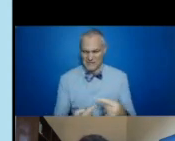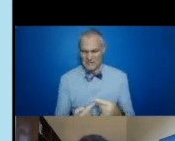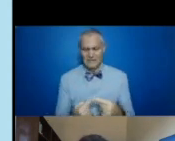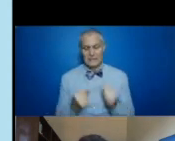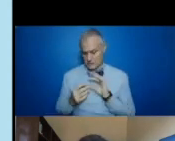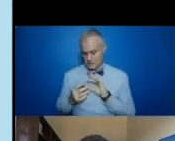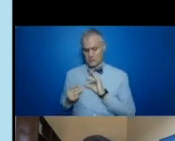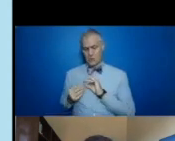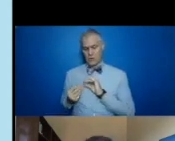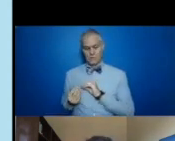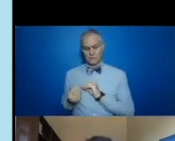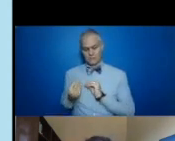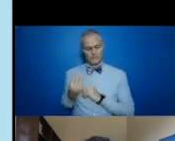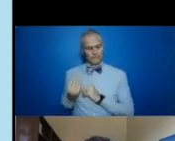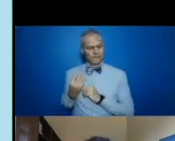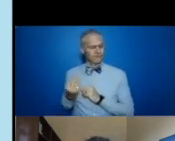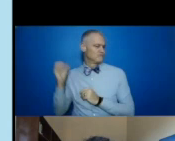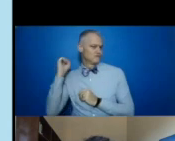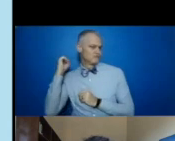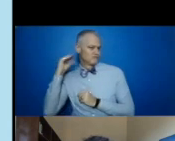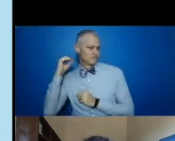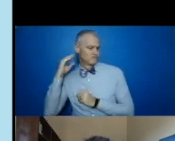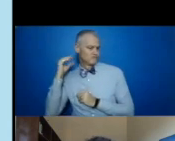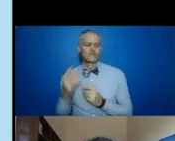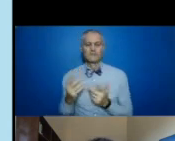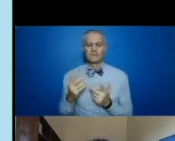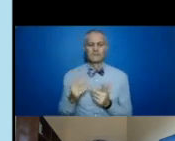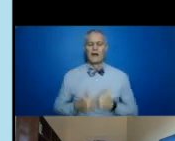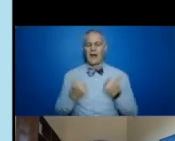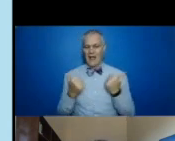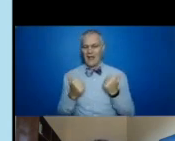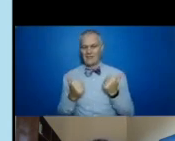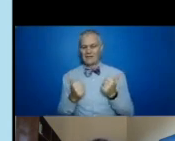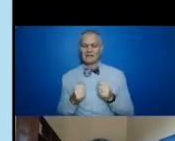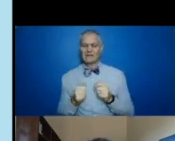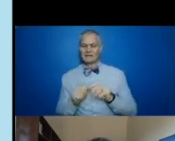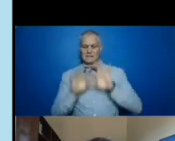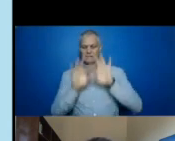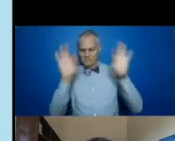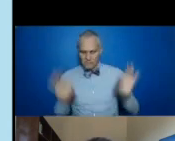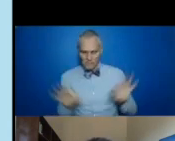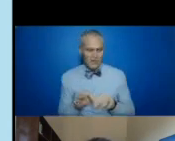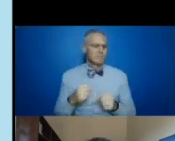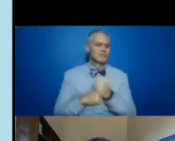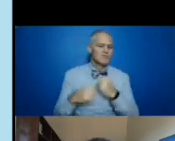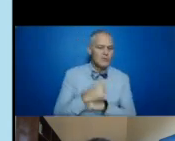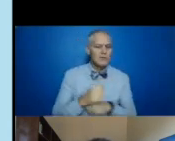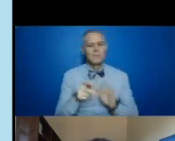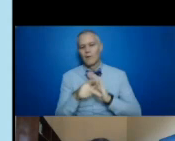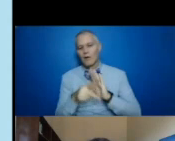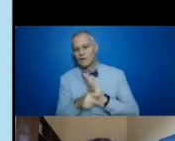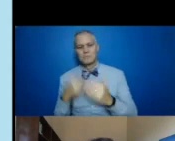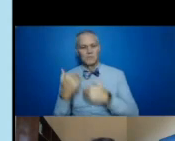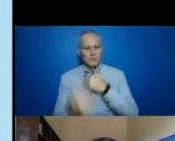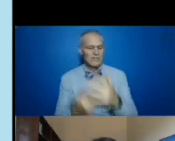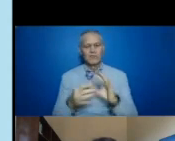and narratives that we organize our lives around frame structures, policies, procedures, relationships. I'll talk a little bit more